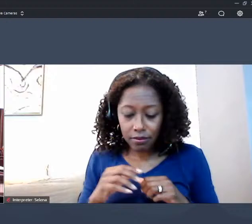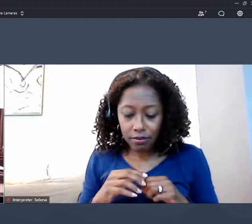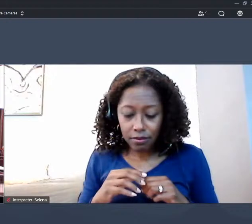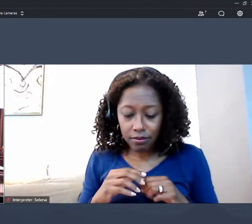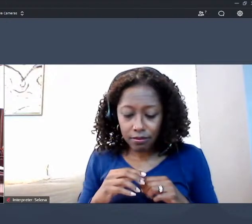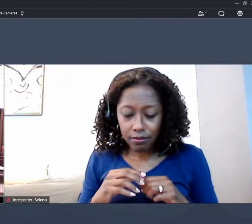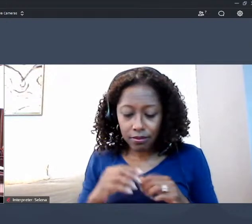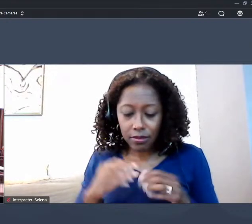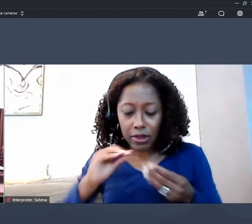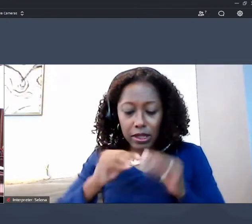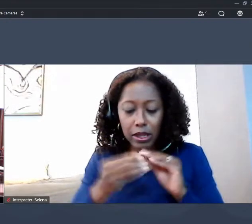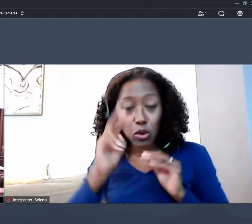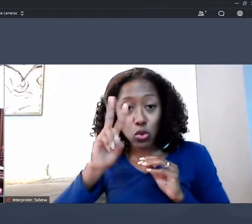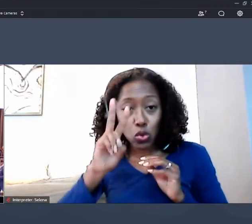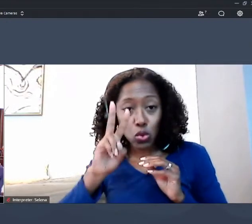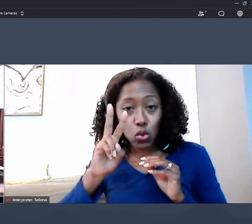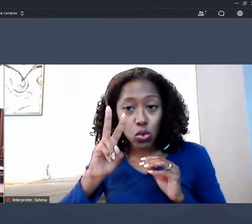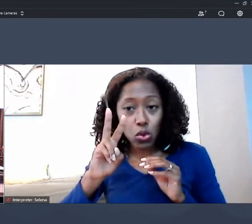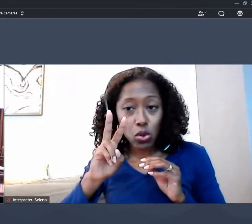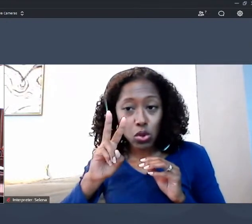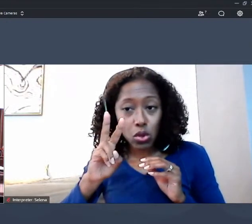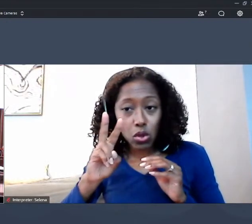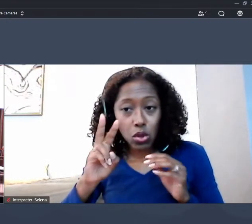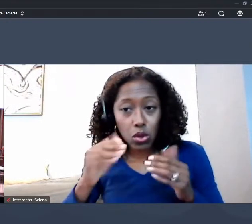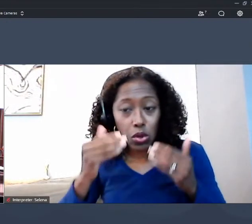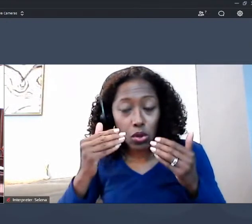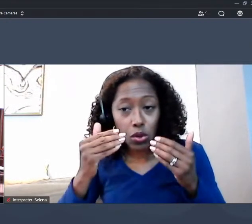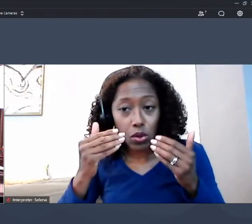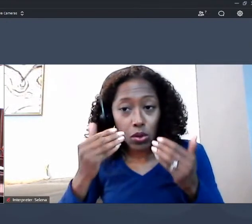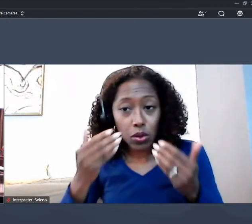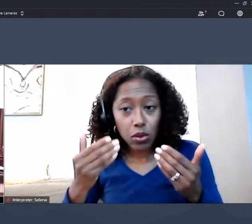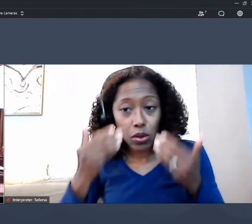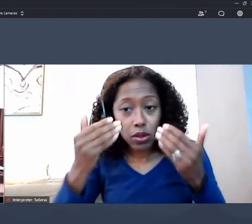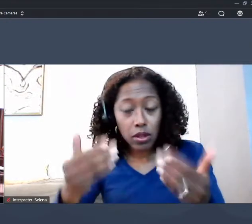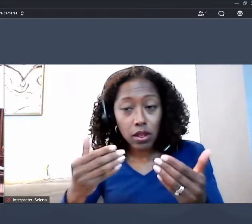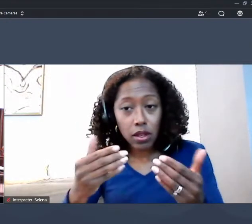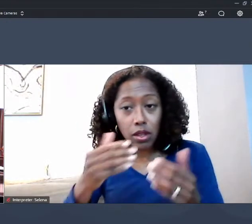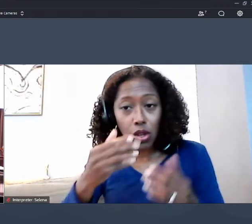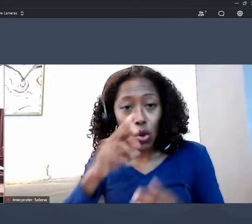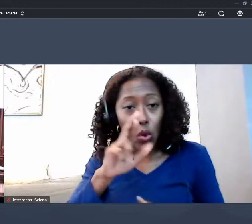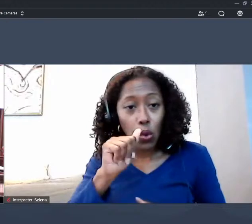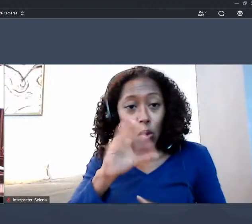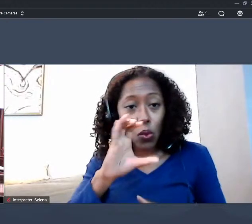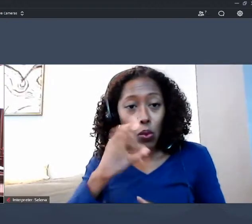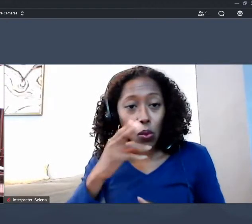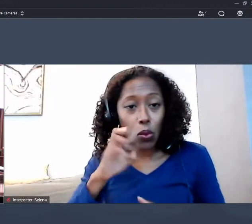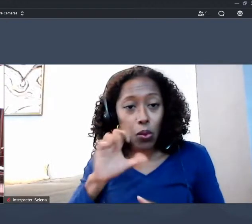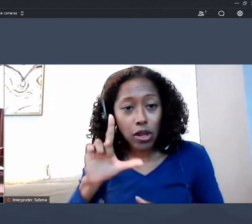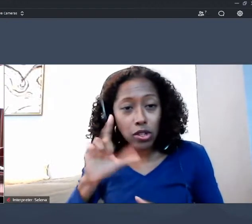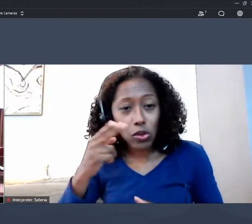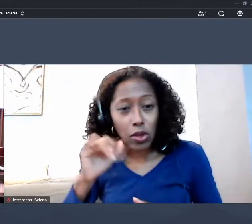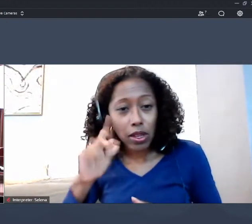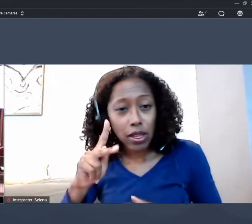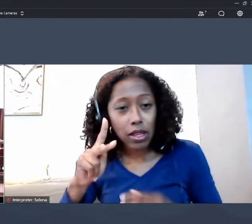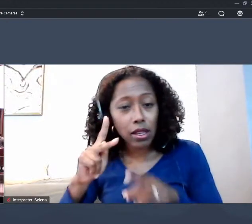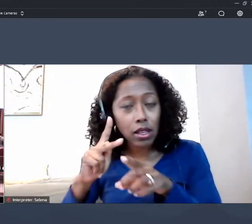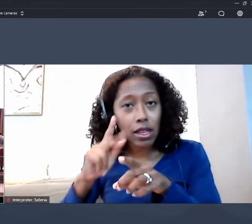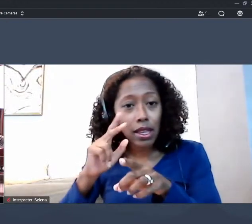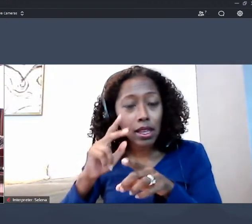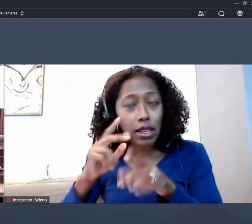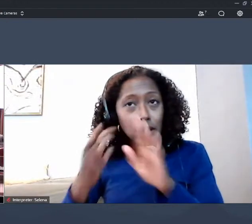Item number 2 is a resolution honoring and congratulating Rachel Peck for being named the